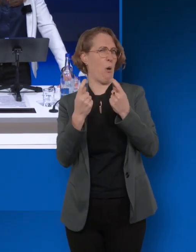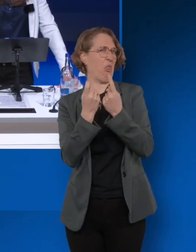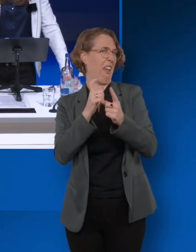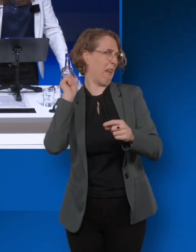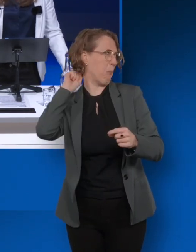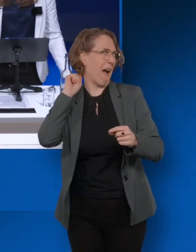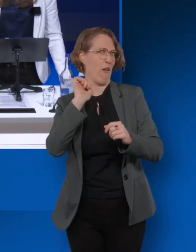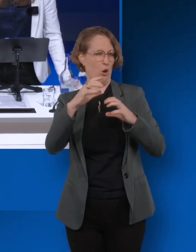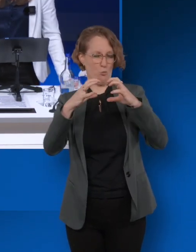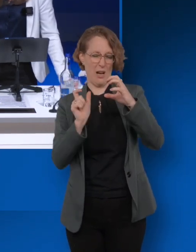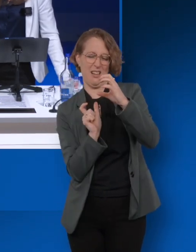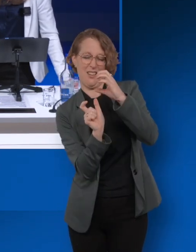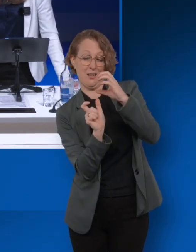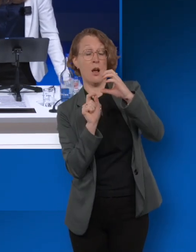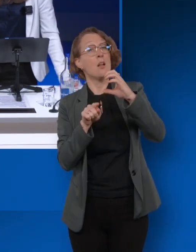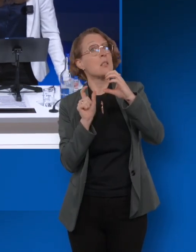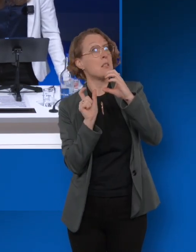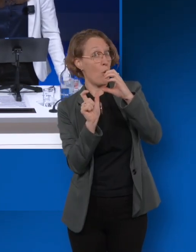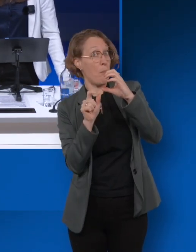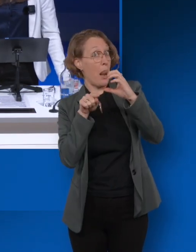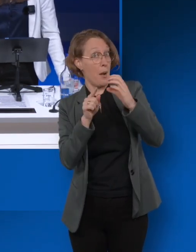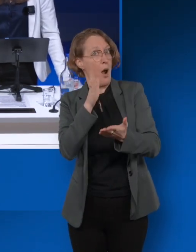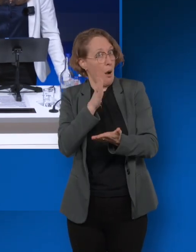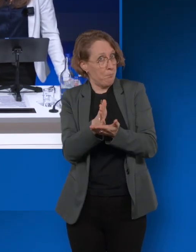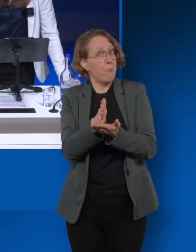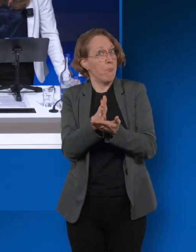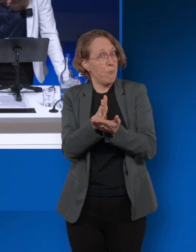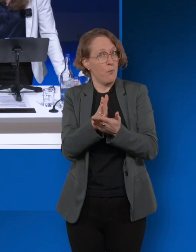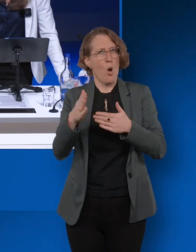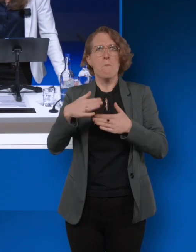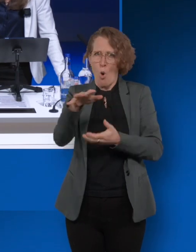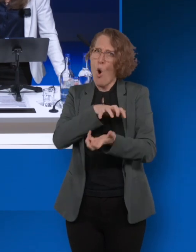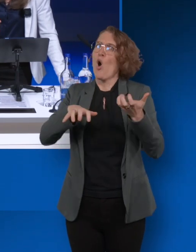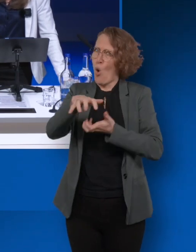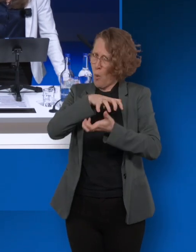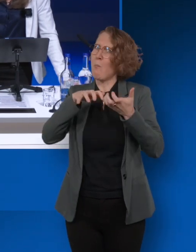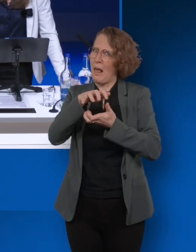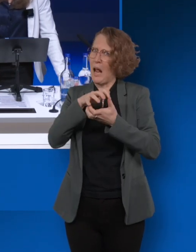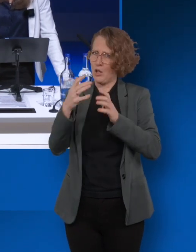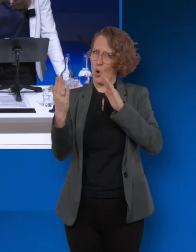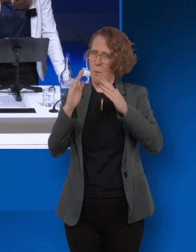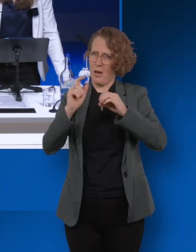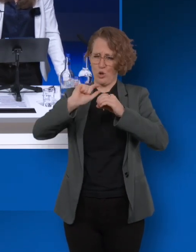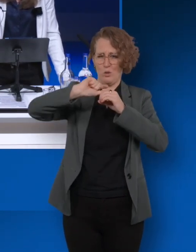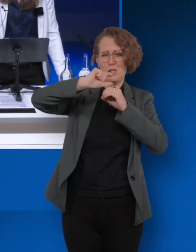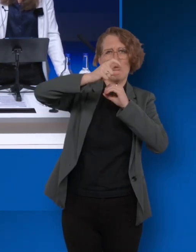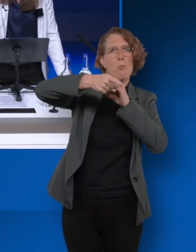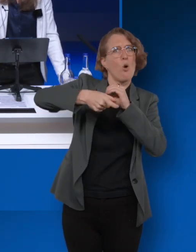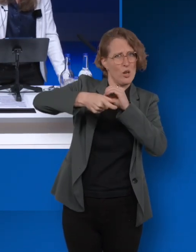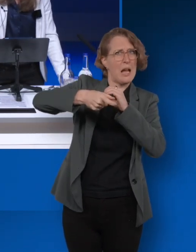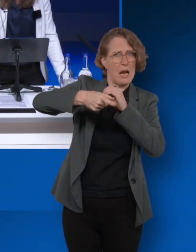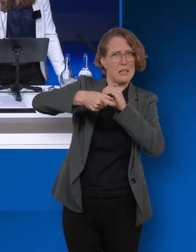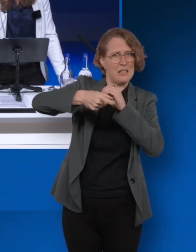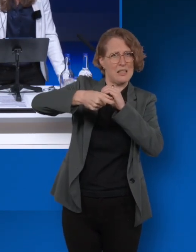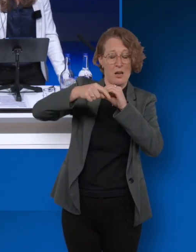brain. You know, the cerebellum is much more complex than the cerebral cortex, and yet it